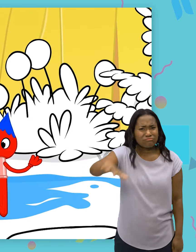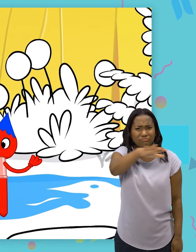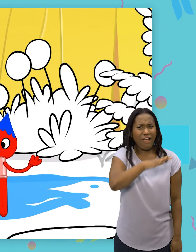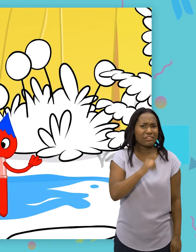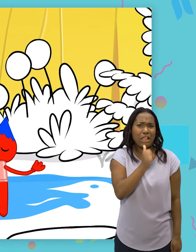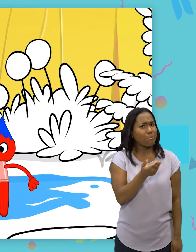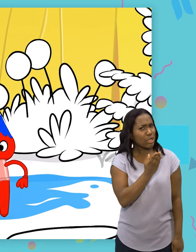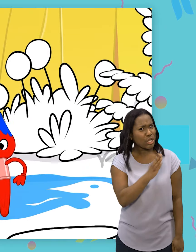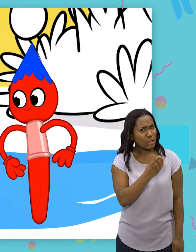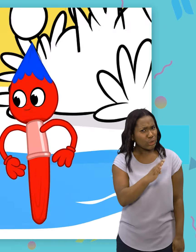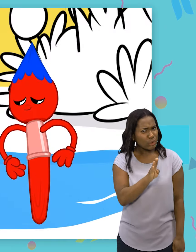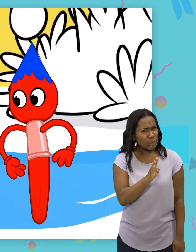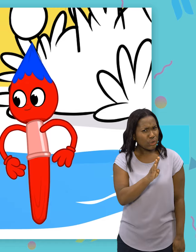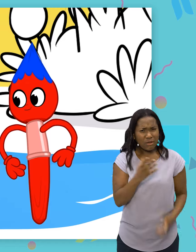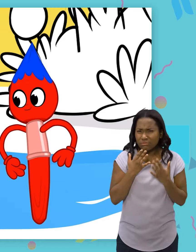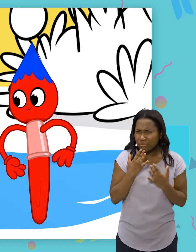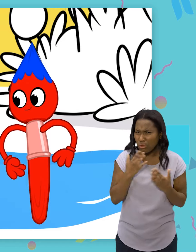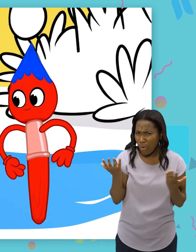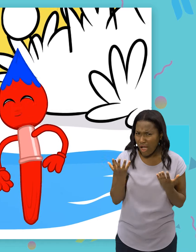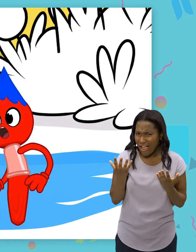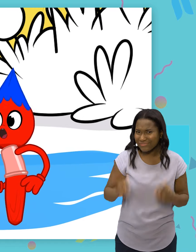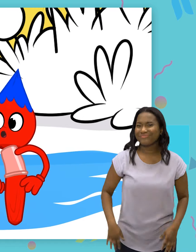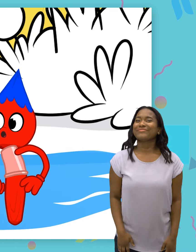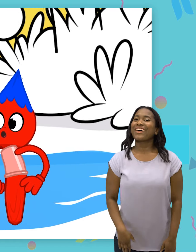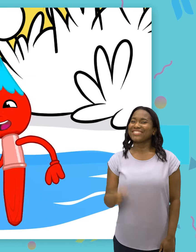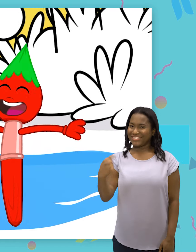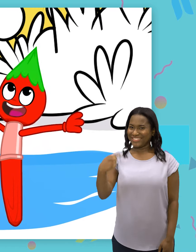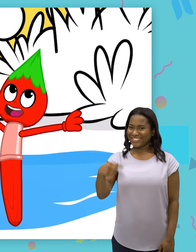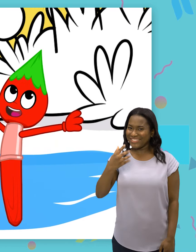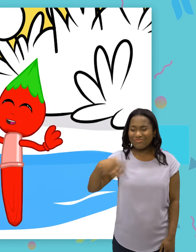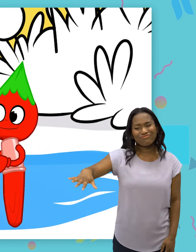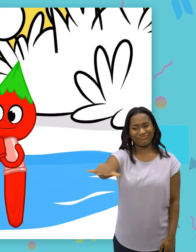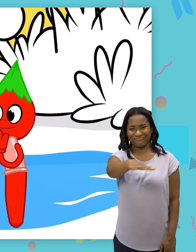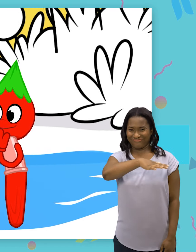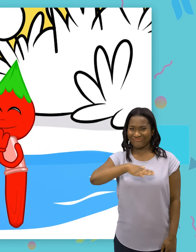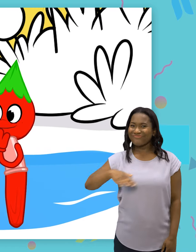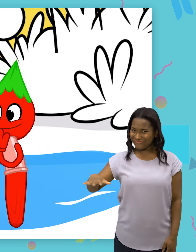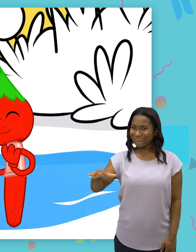Morphle, grass isn't blue, it's green.